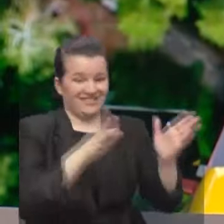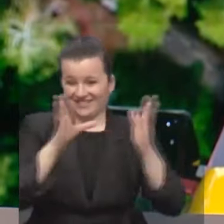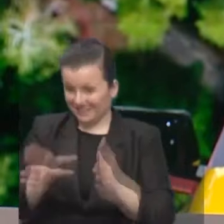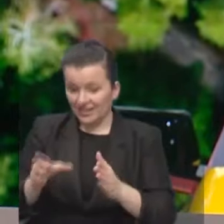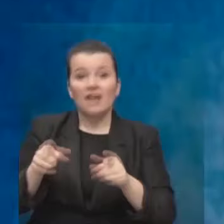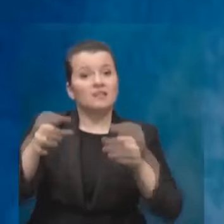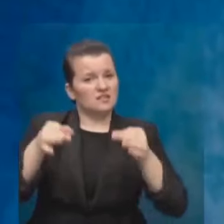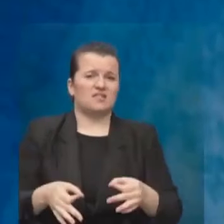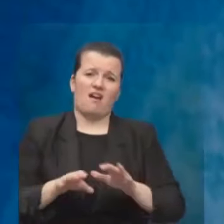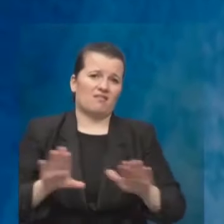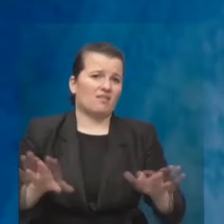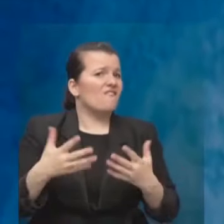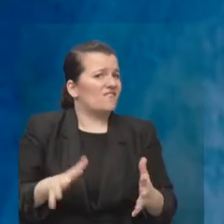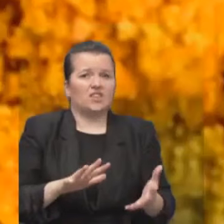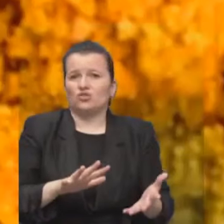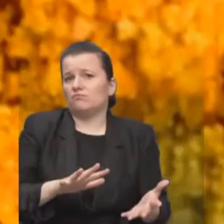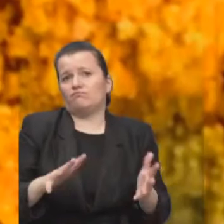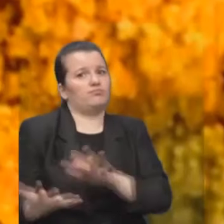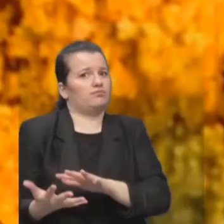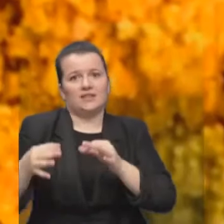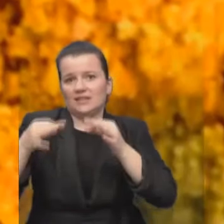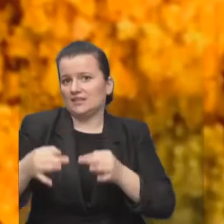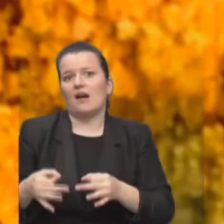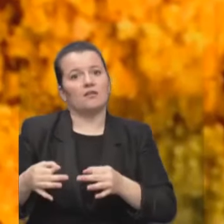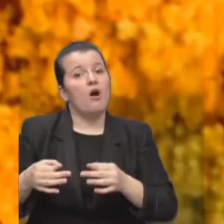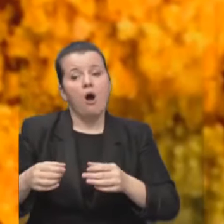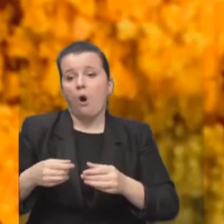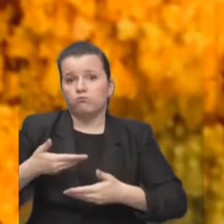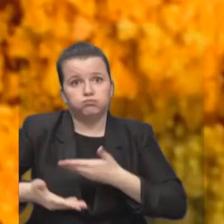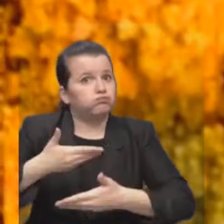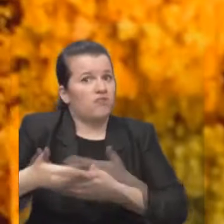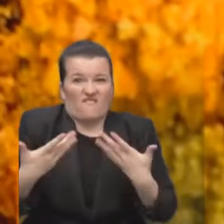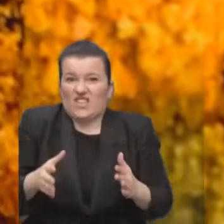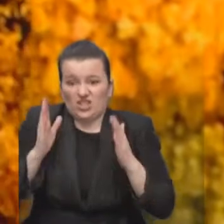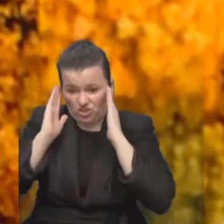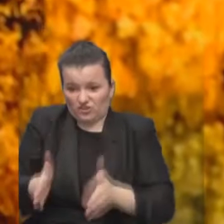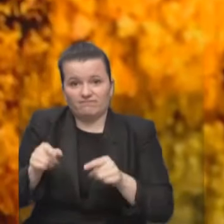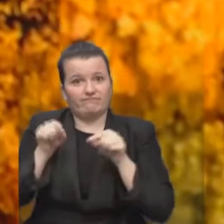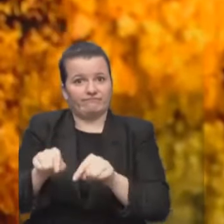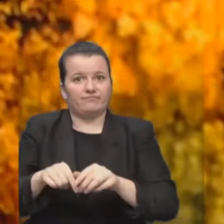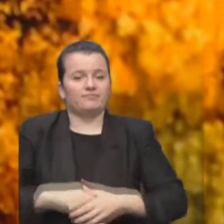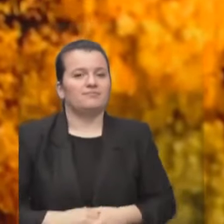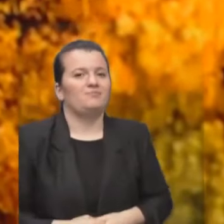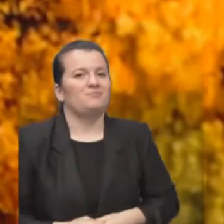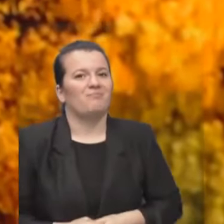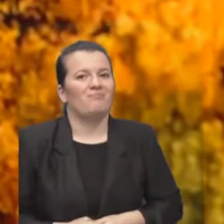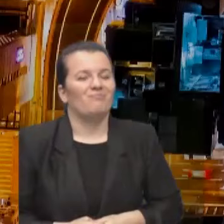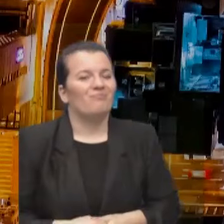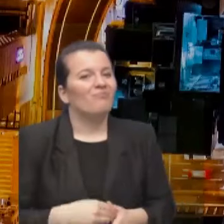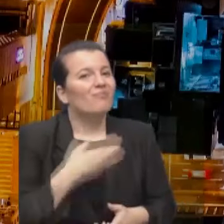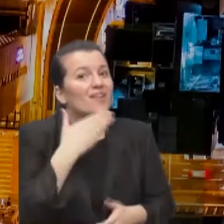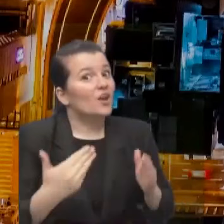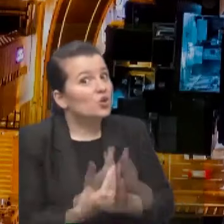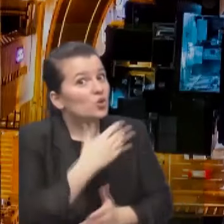of a Renaultution. The next question comes from Mrs. Micheline Kova from the Shareholders